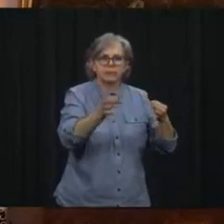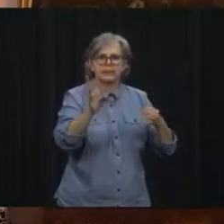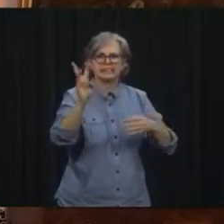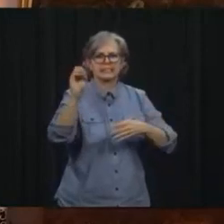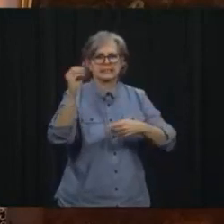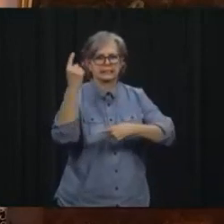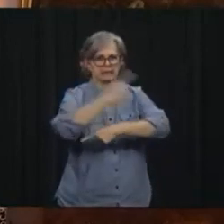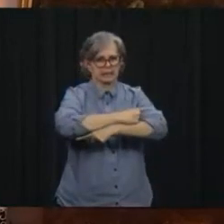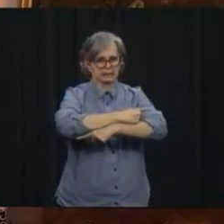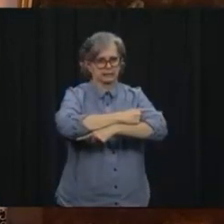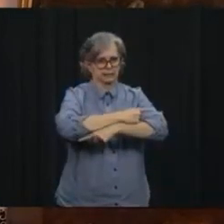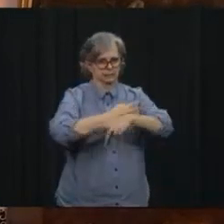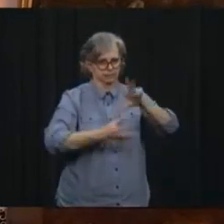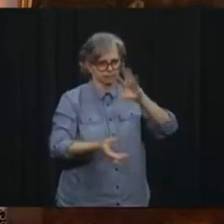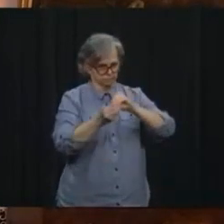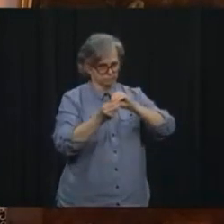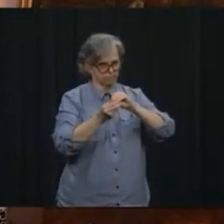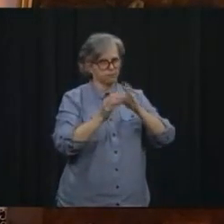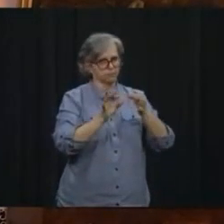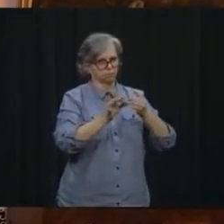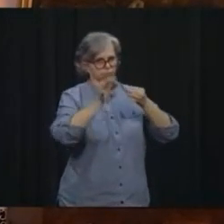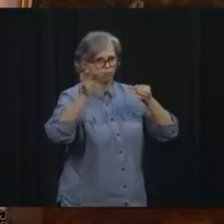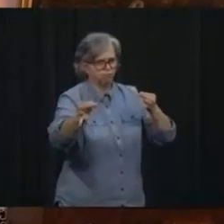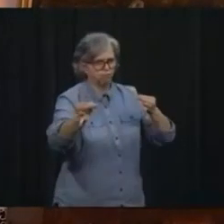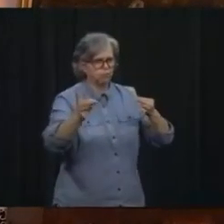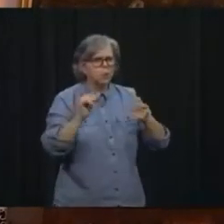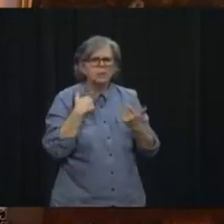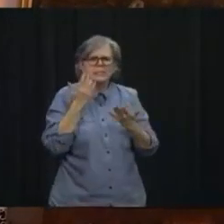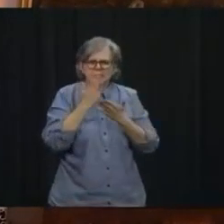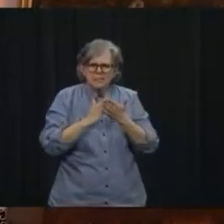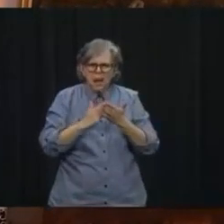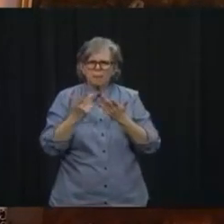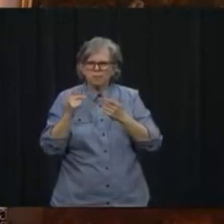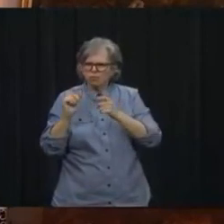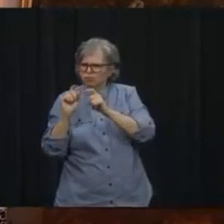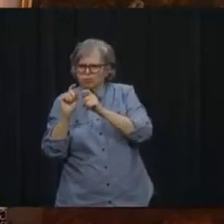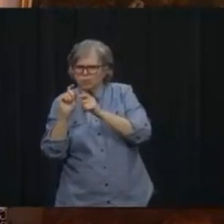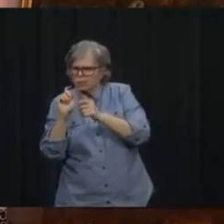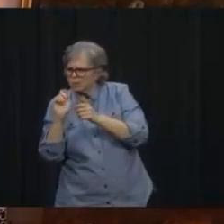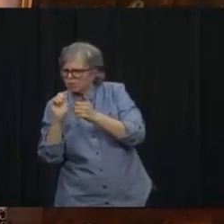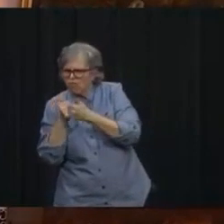permits fees will be waived. You can find more information at